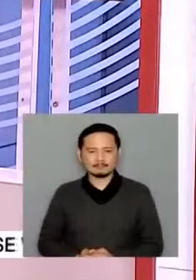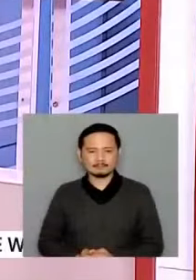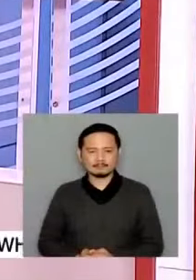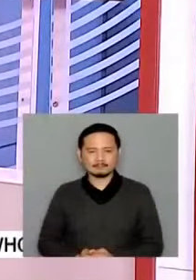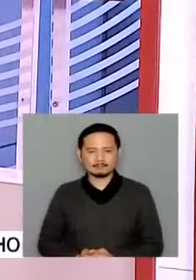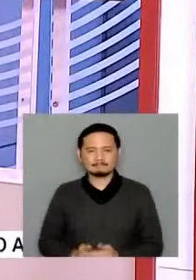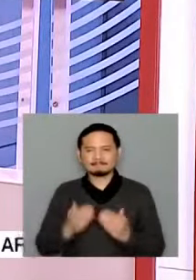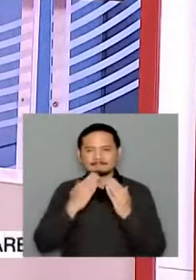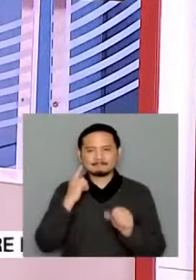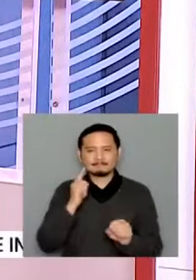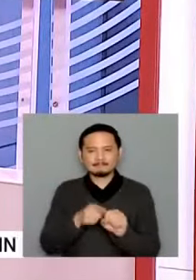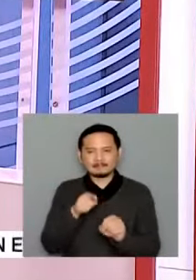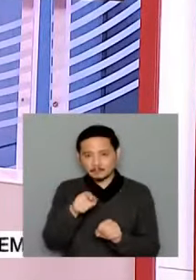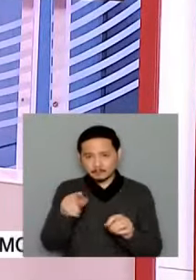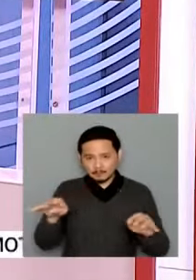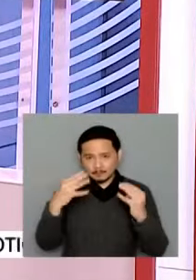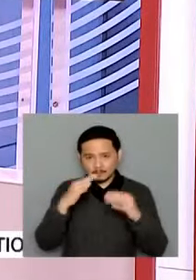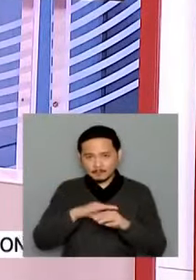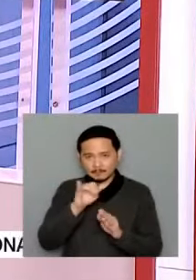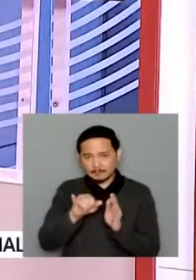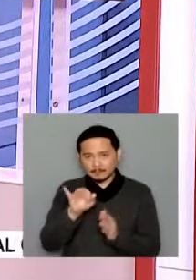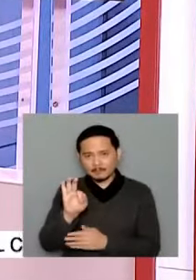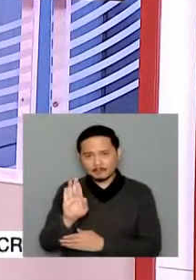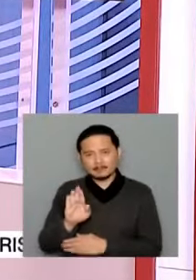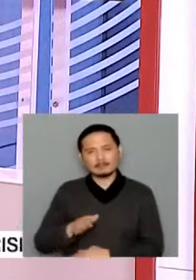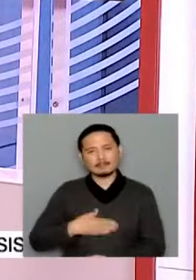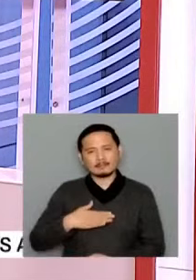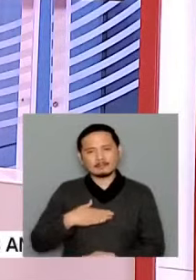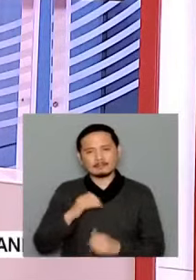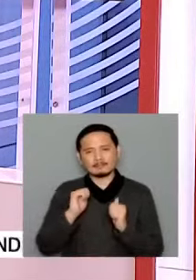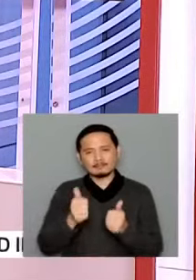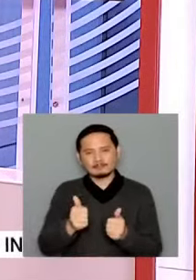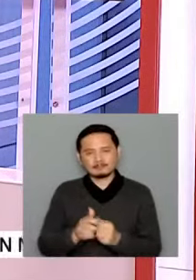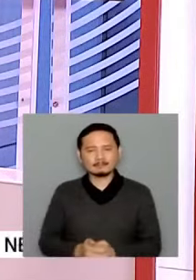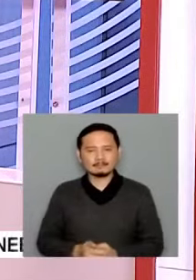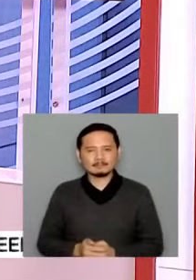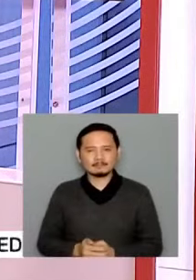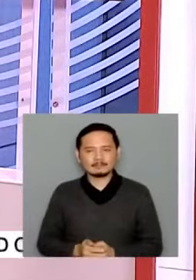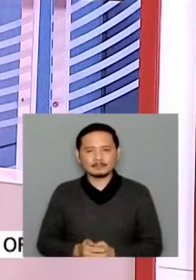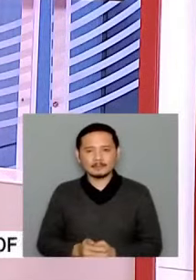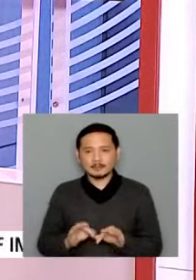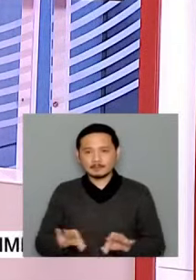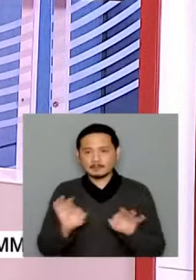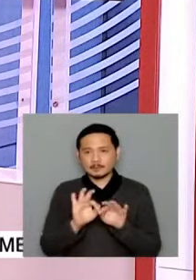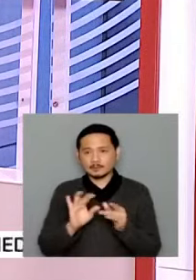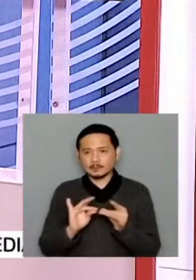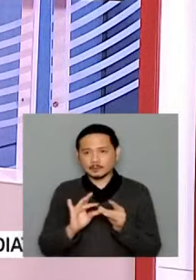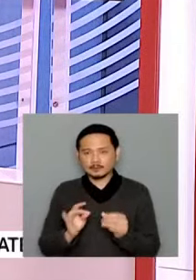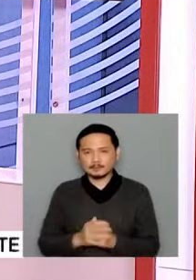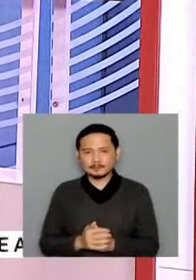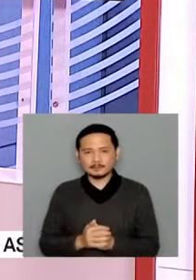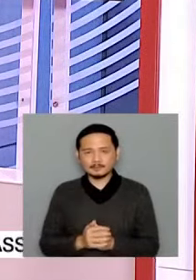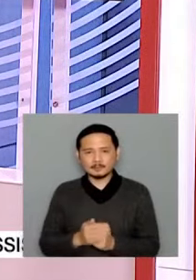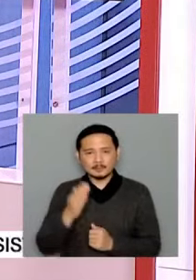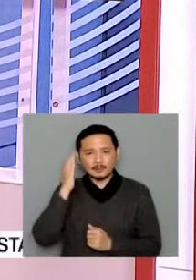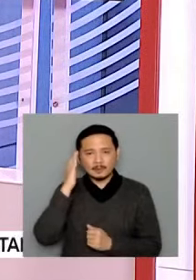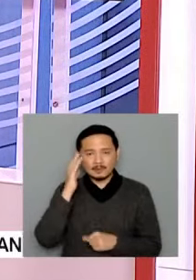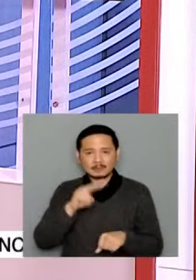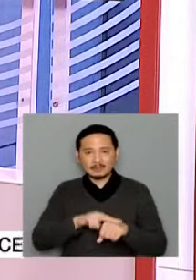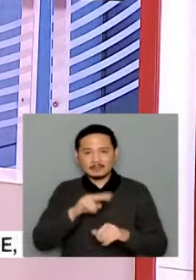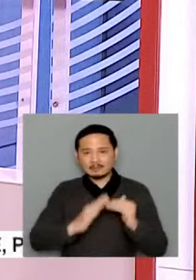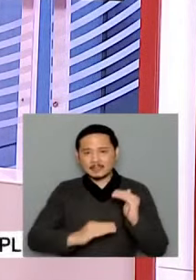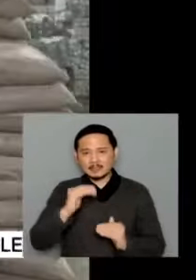Thanks for joining us. For those of you watching us on YouTube and on Facebook, nice to have you with us today. Our top story at this hour, a raid on a warehouse in San